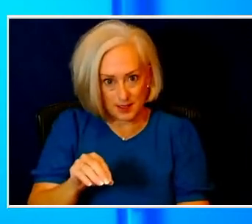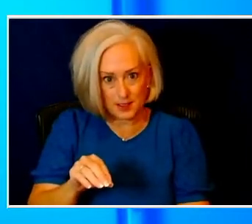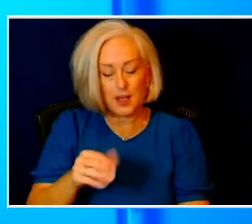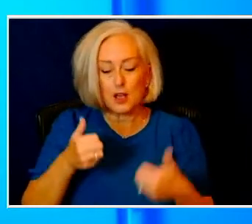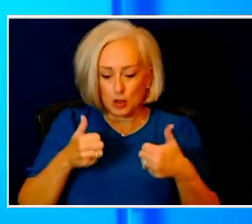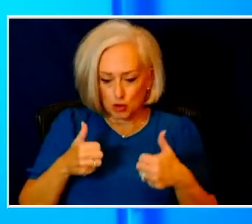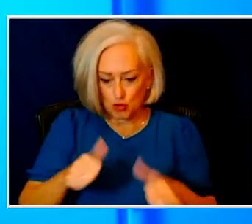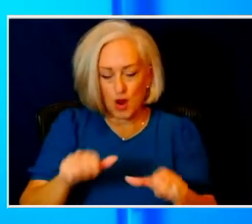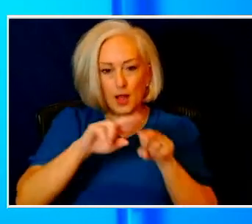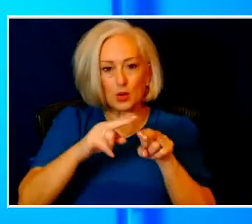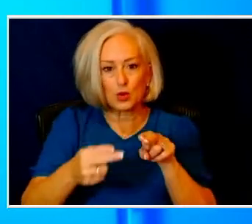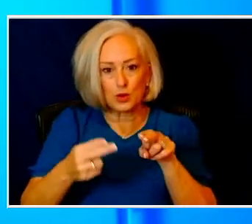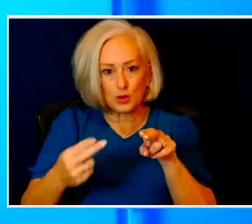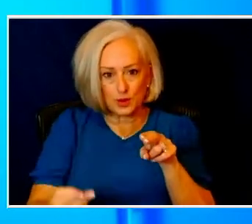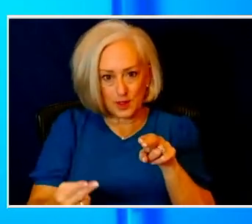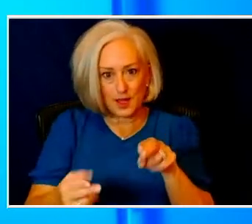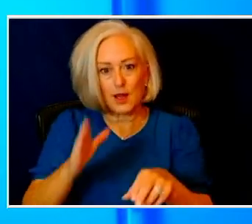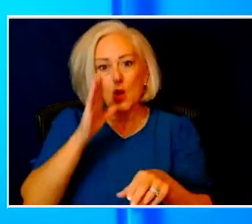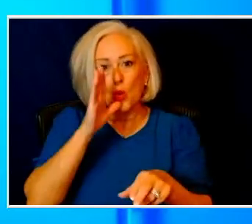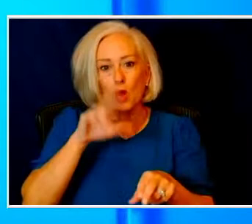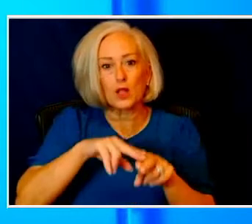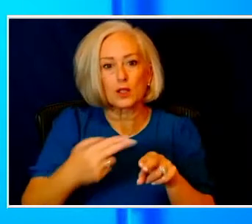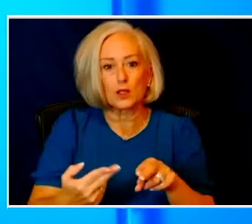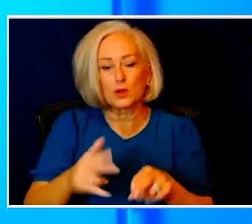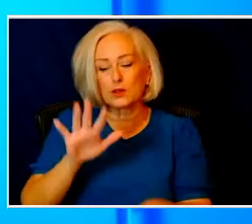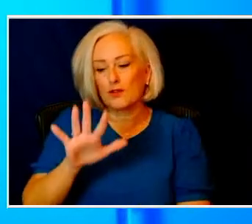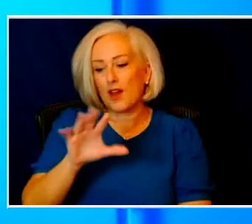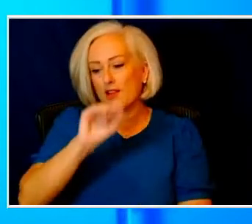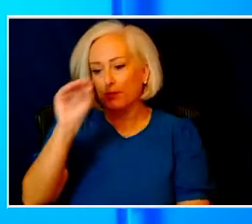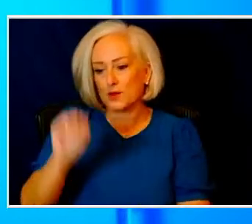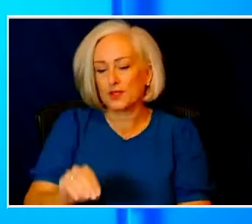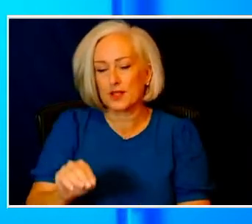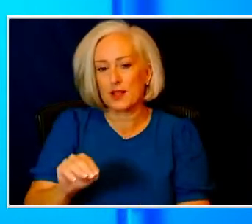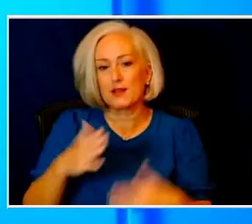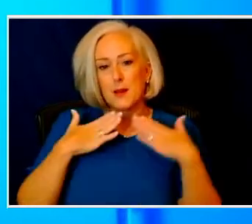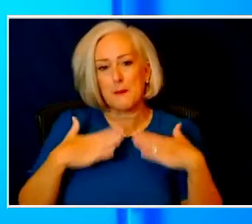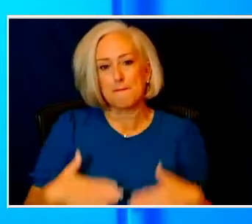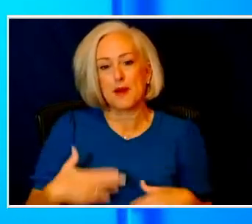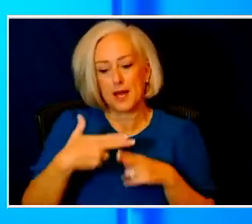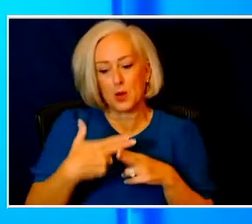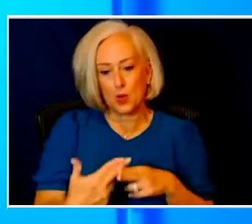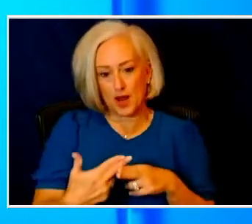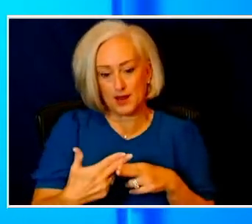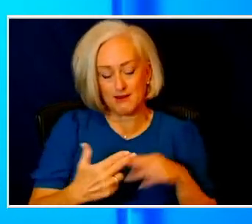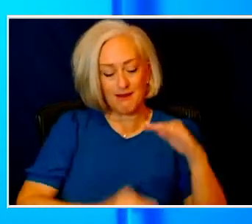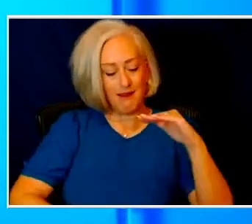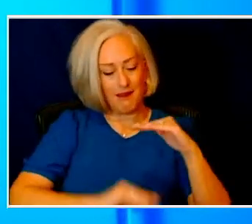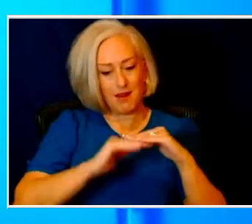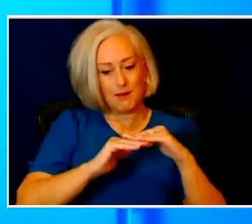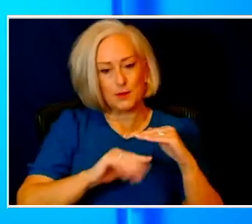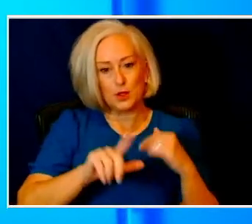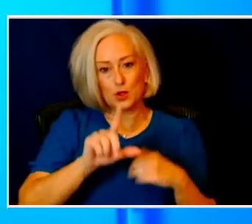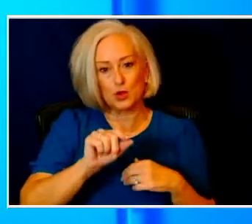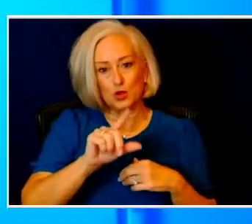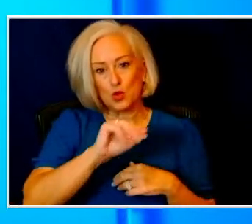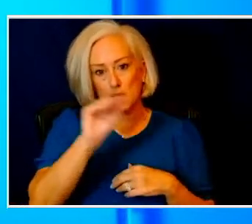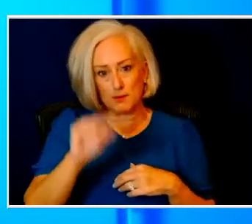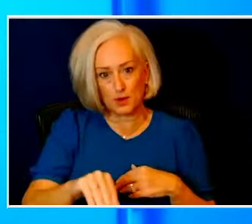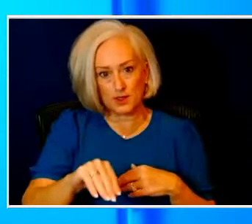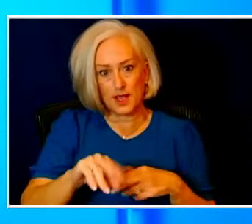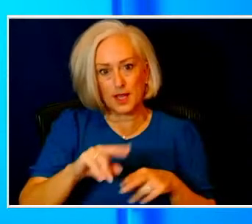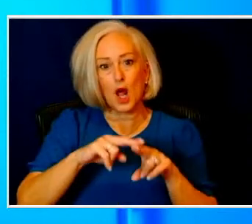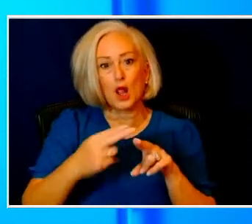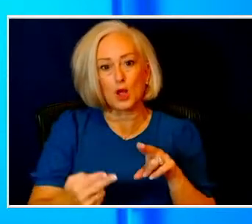about 5% of their body weight, and is up to maybe 20% will lose about 10%. Now the numbers